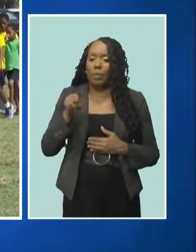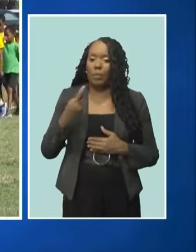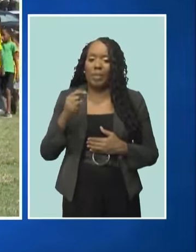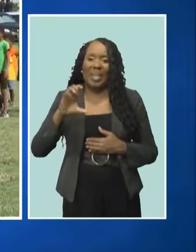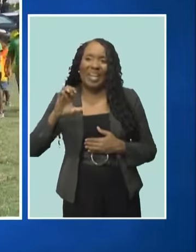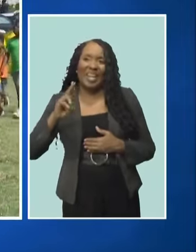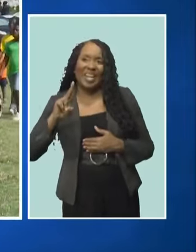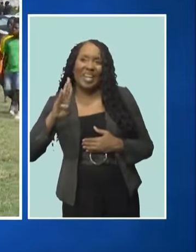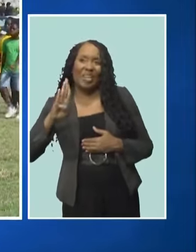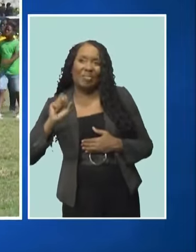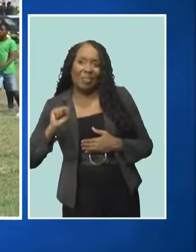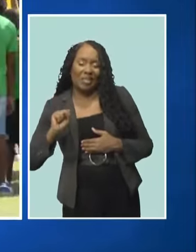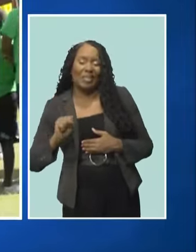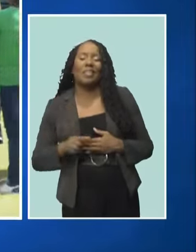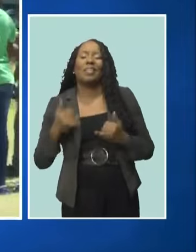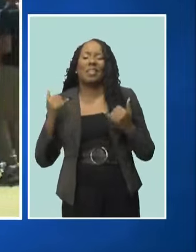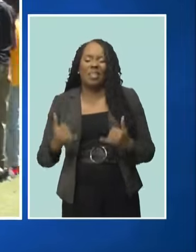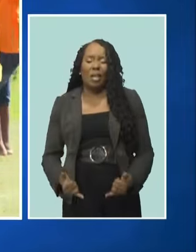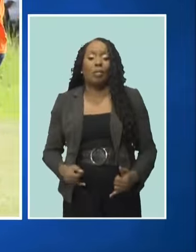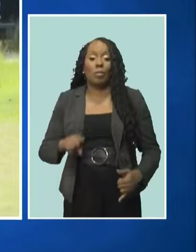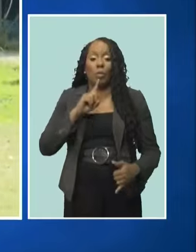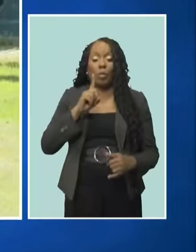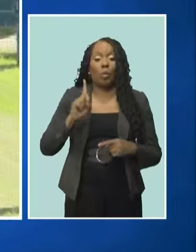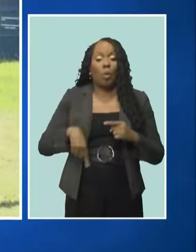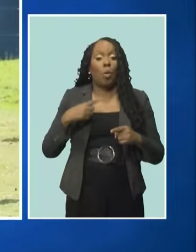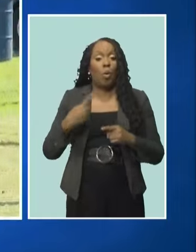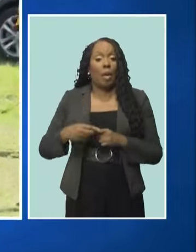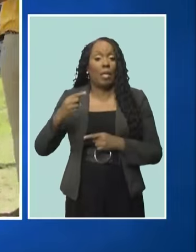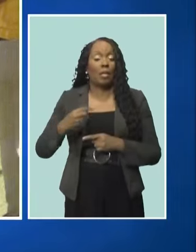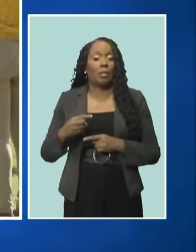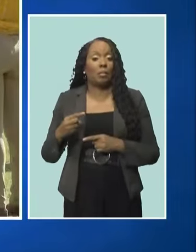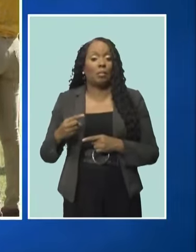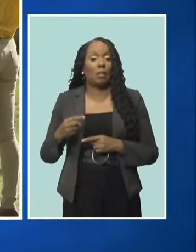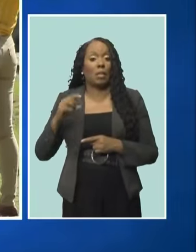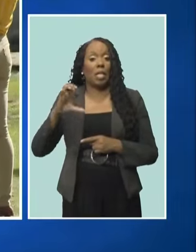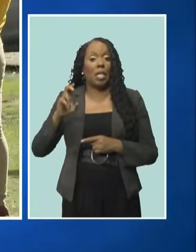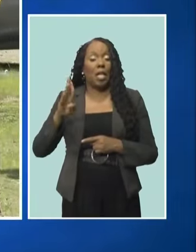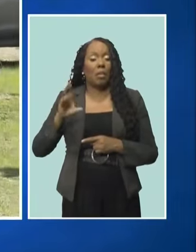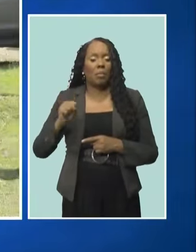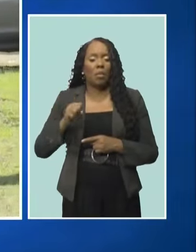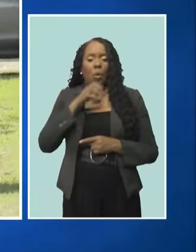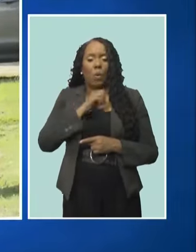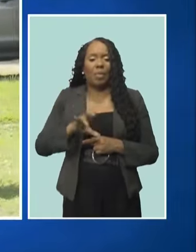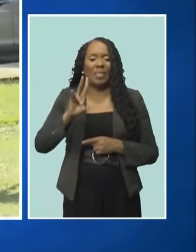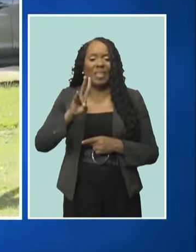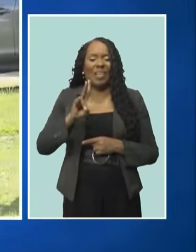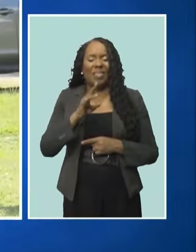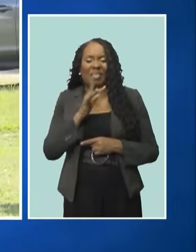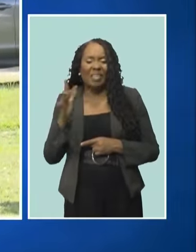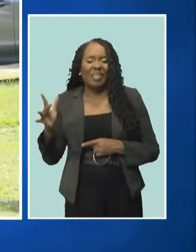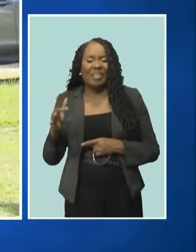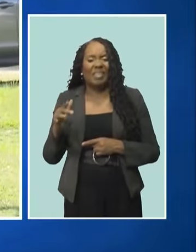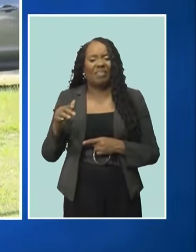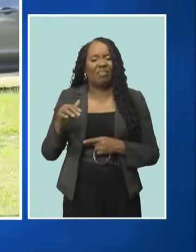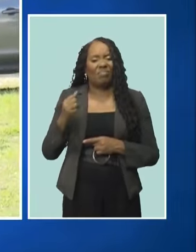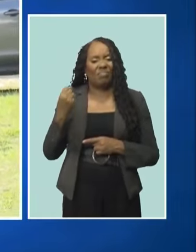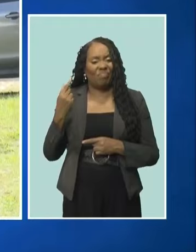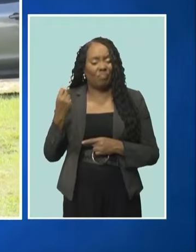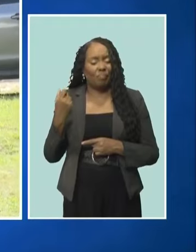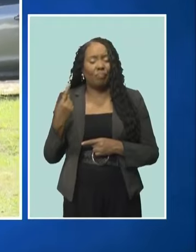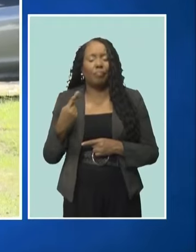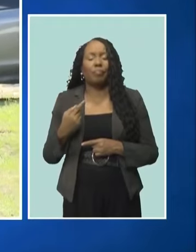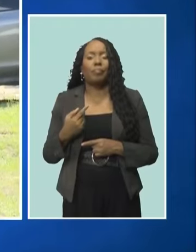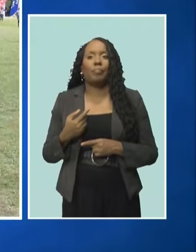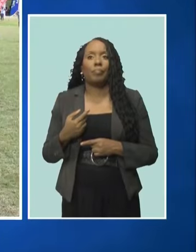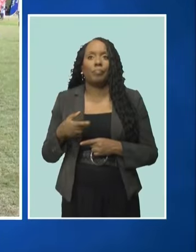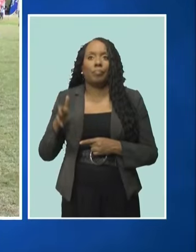been making sure now that once they reach that cub section, which is 7 to 10 and a half/11 years old, that there's a